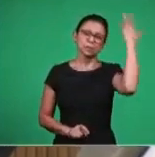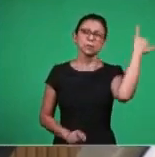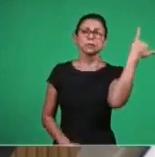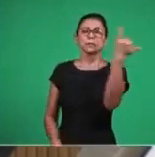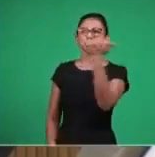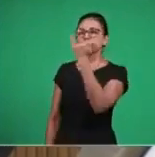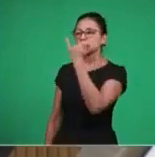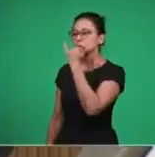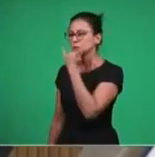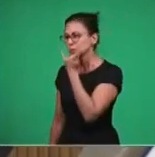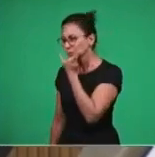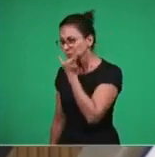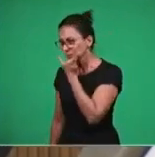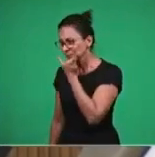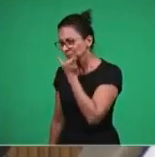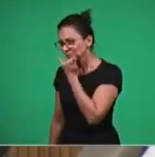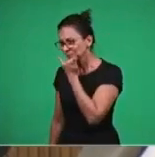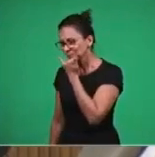what man